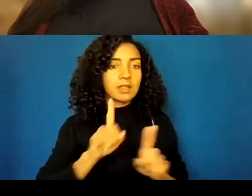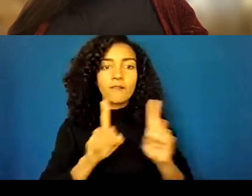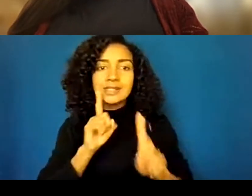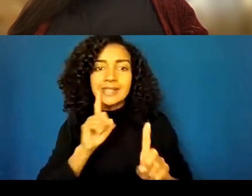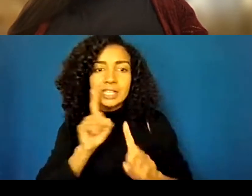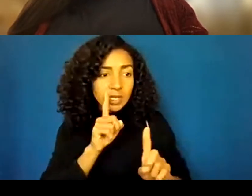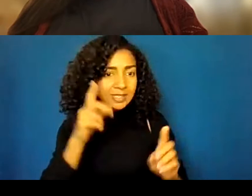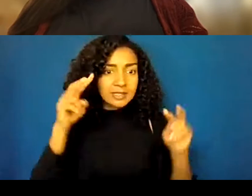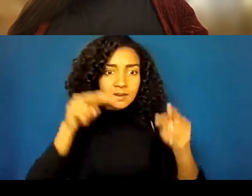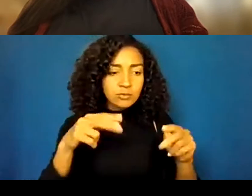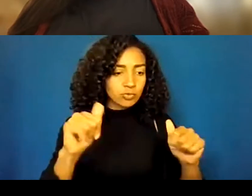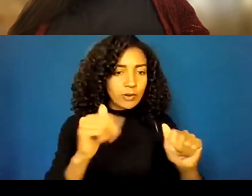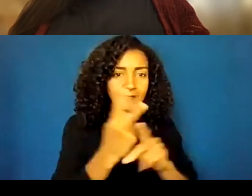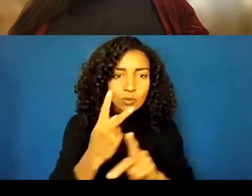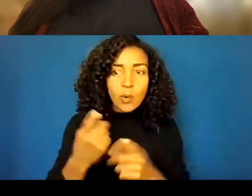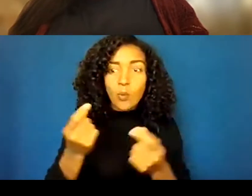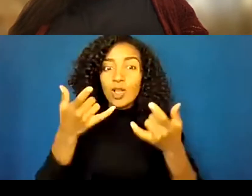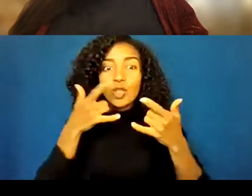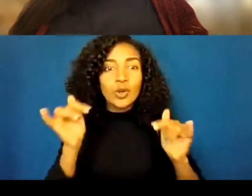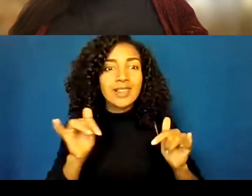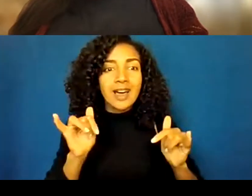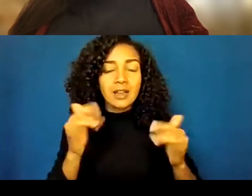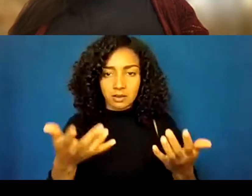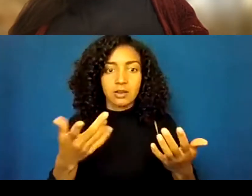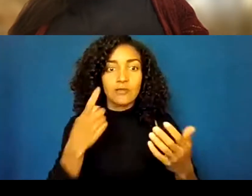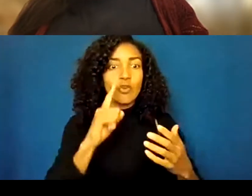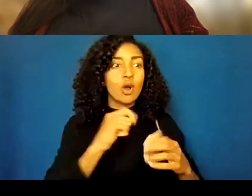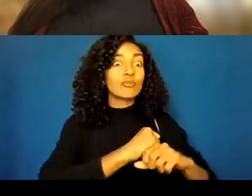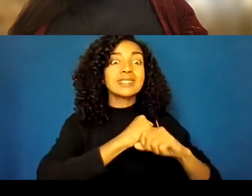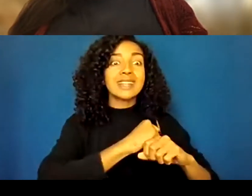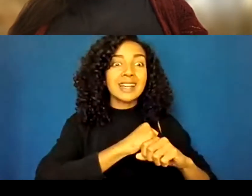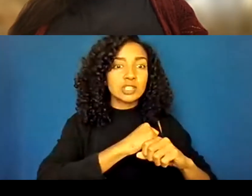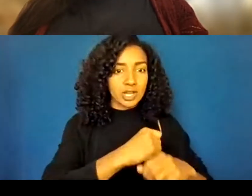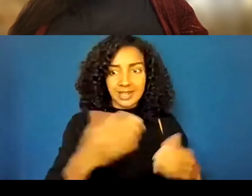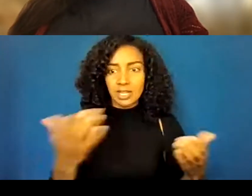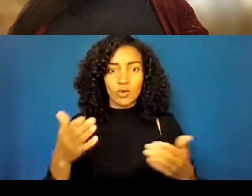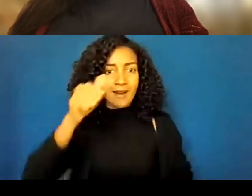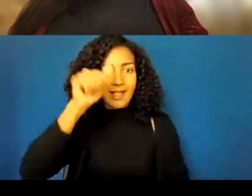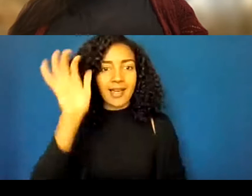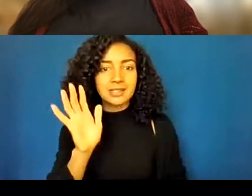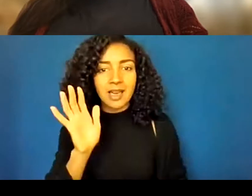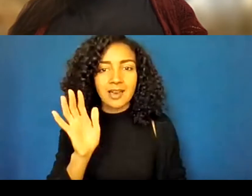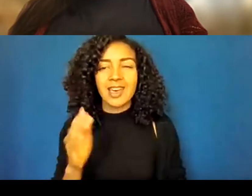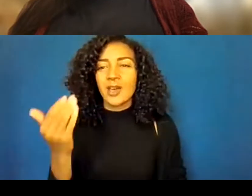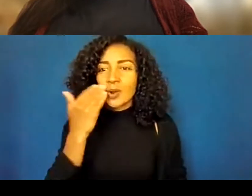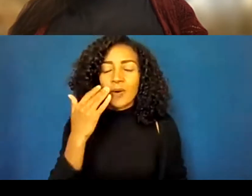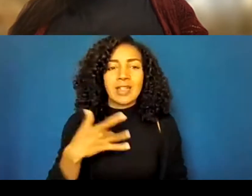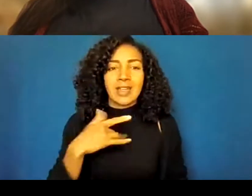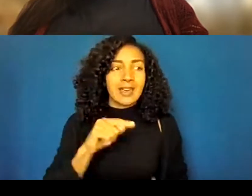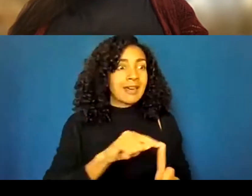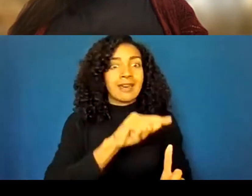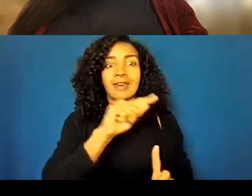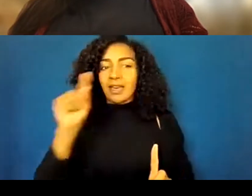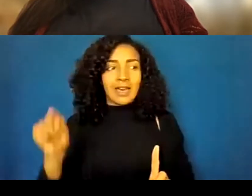it can look like in terms of the protective type of factors here in Alaska. I know it's a kind of a roundabout way of